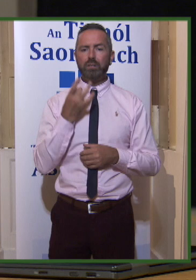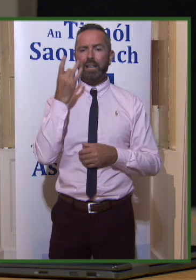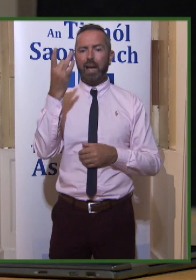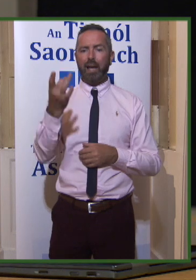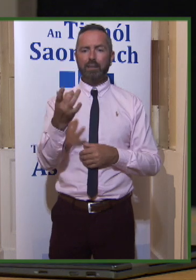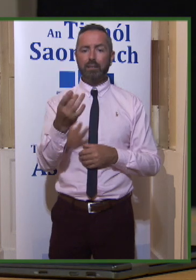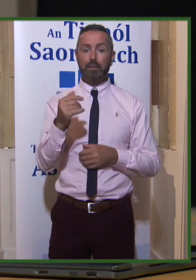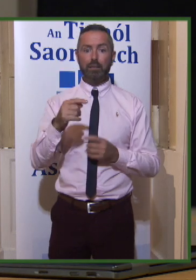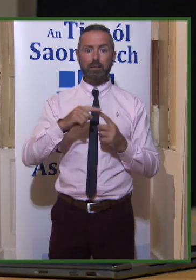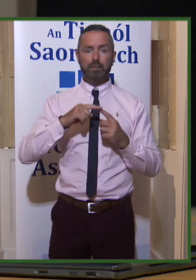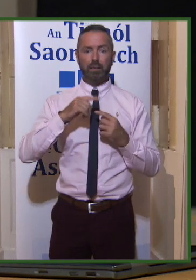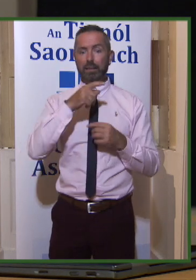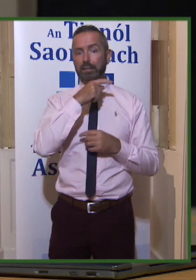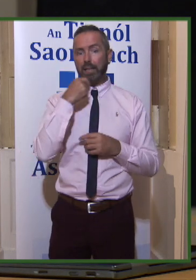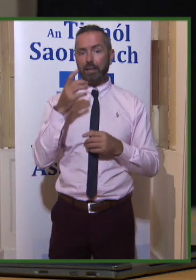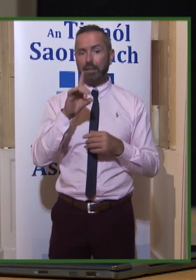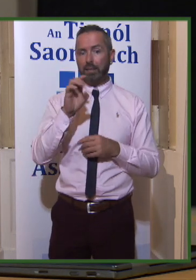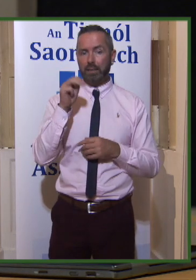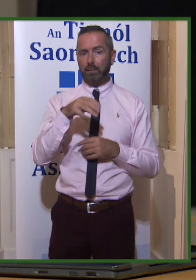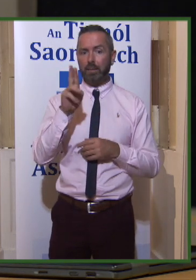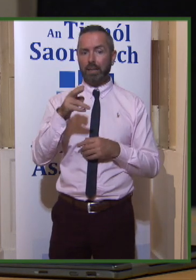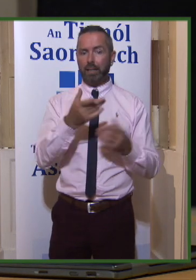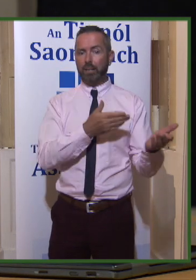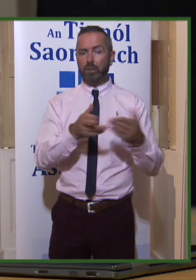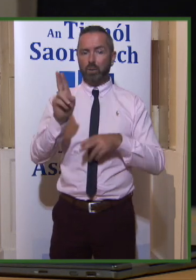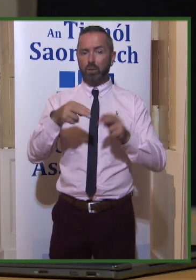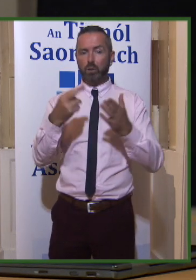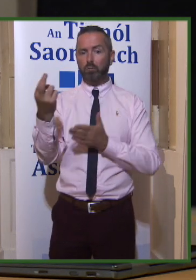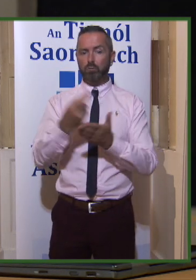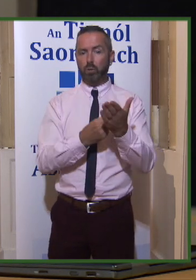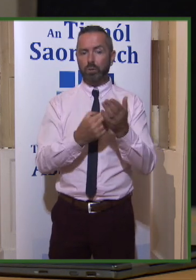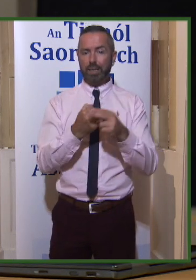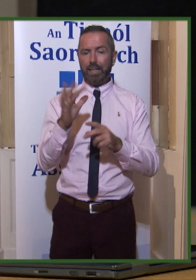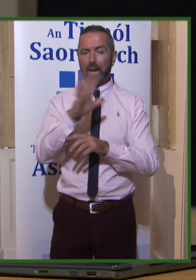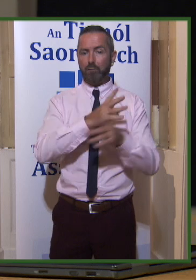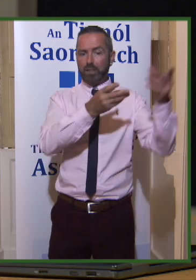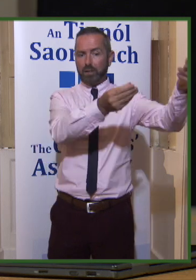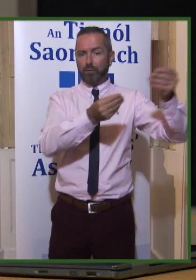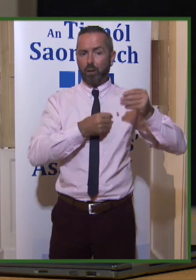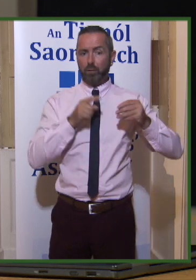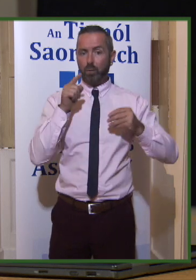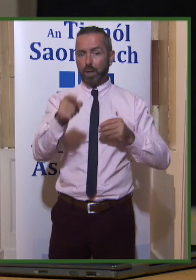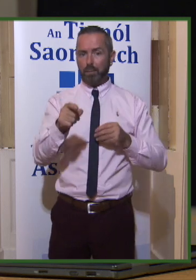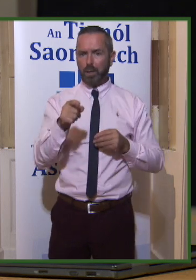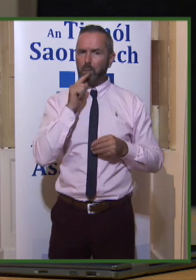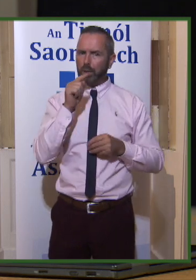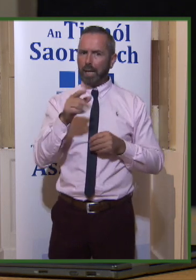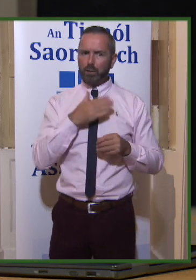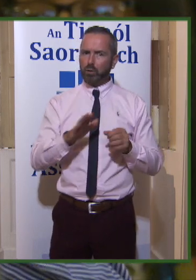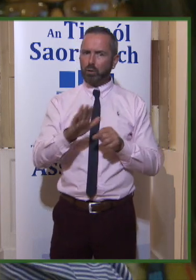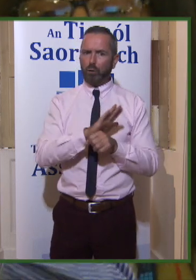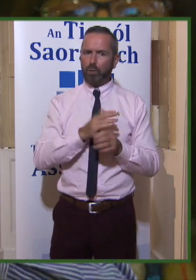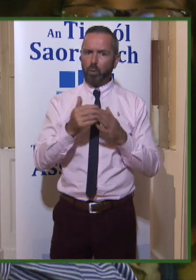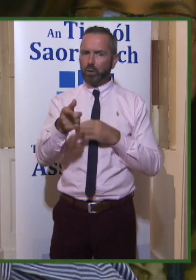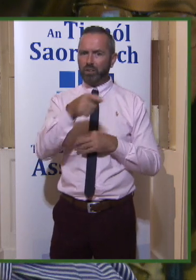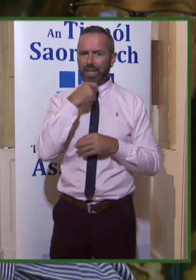it says directly elected mayor can introduce new regulation in areas devolved to them. Does that not cover what you're saying? I agree with the